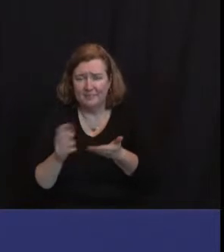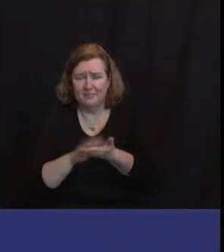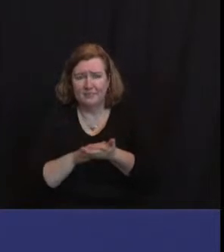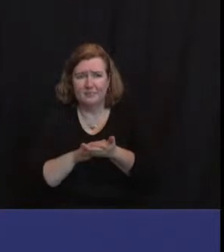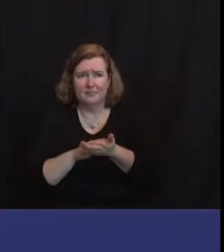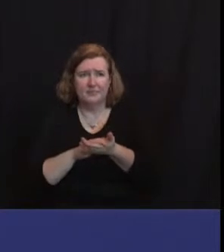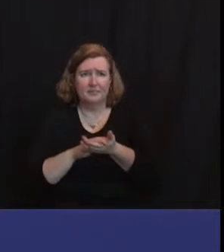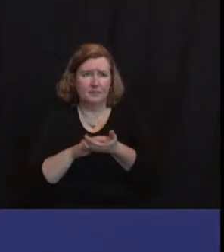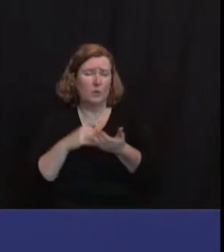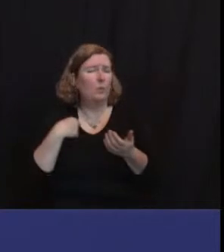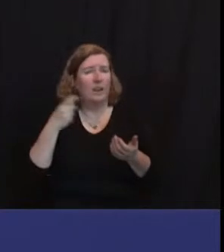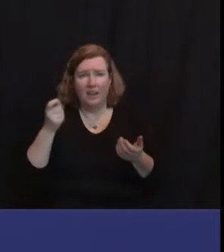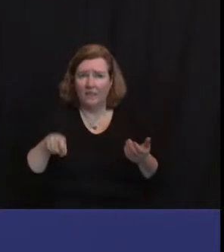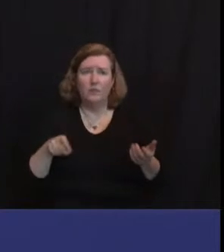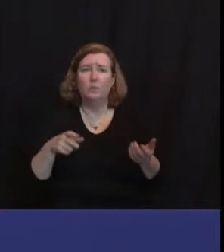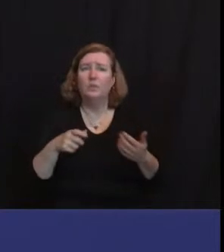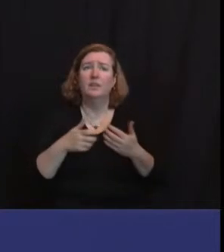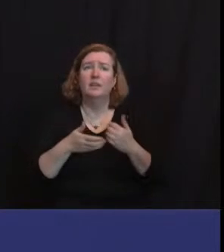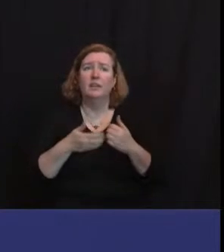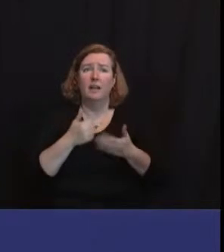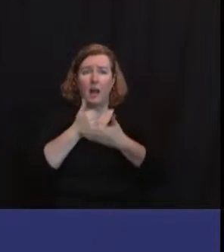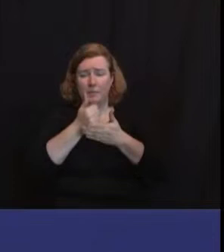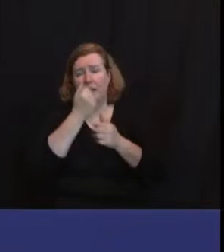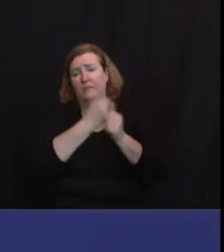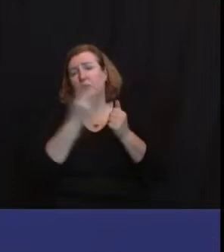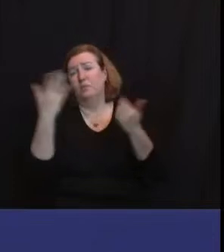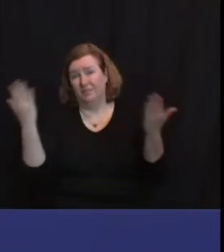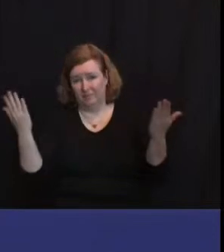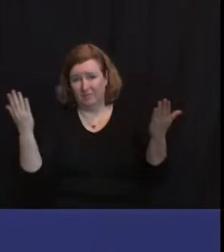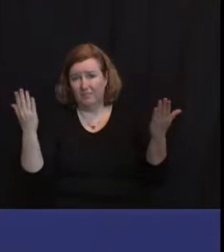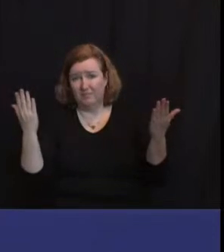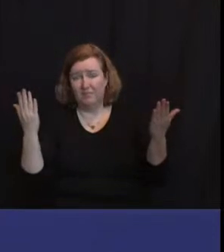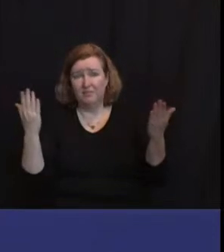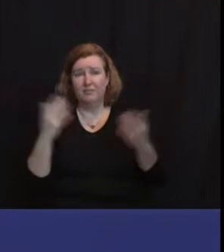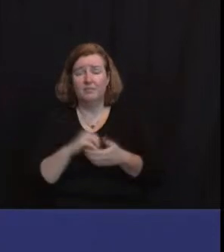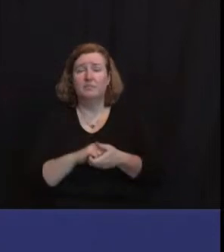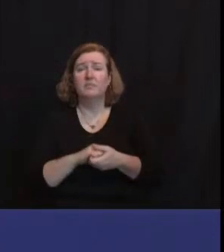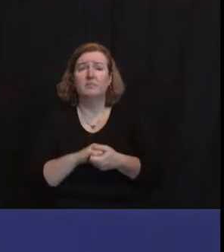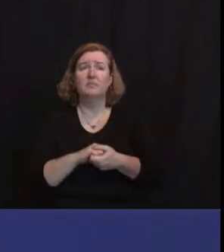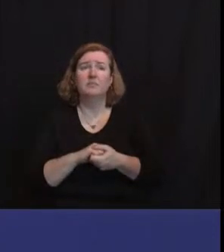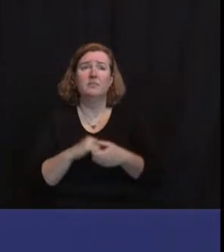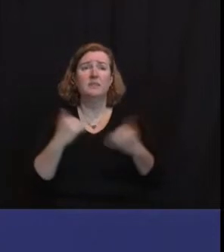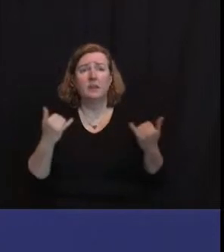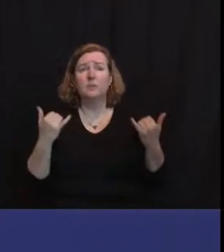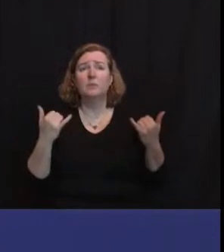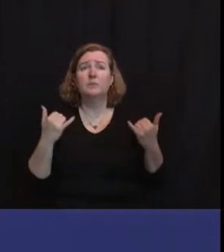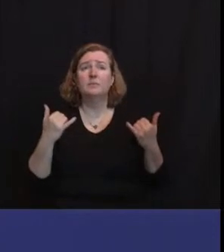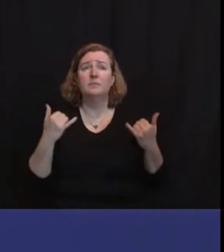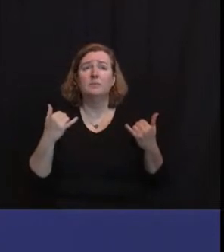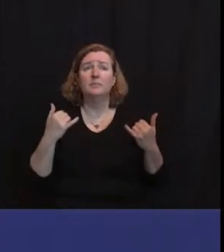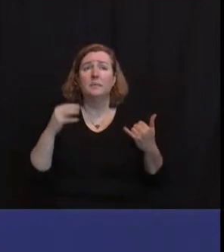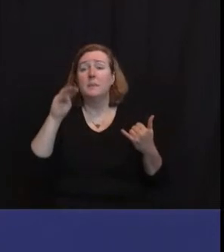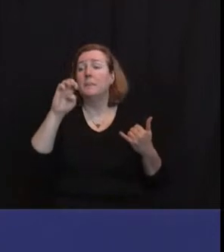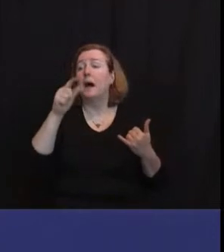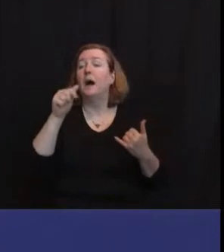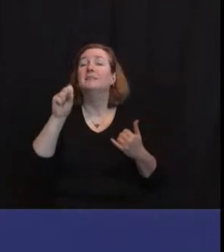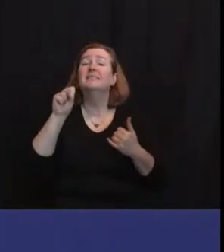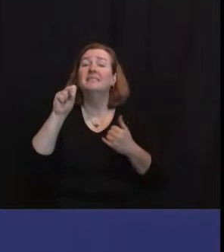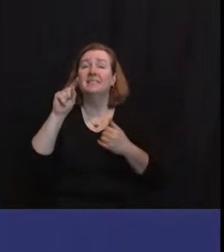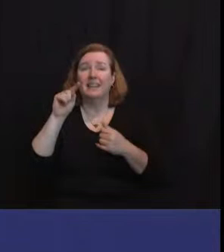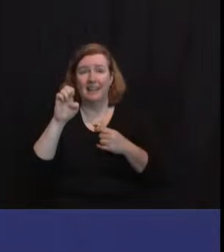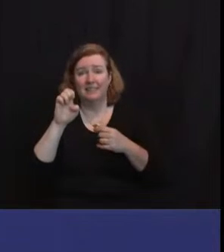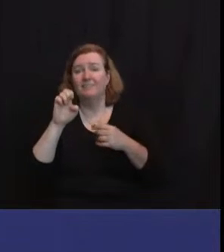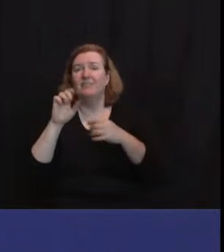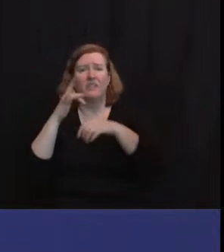we bring everybody along on that journey. On the mega site availability, you're absolutely right. I saw the same numbers that you